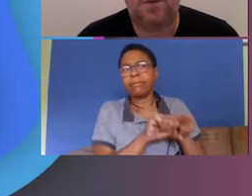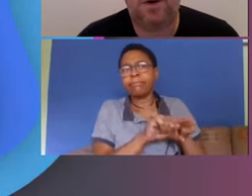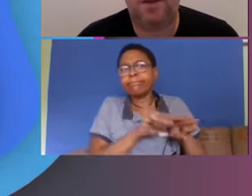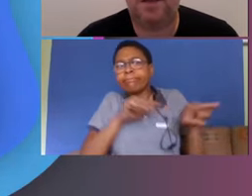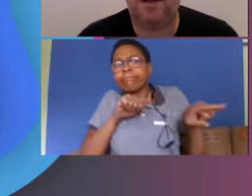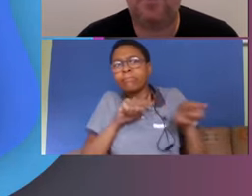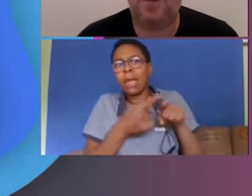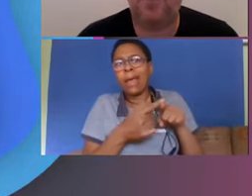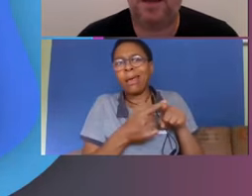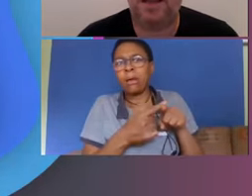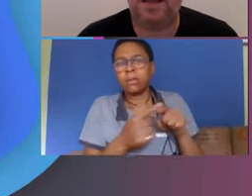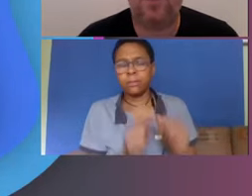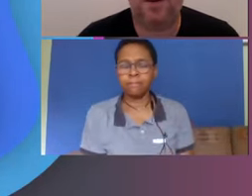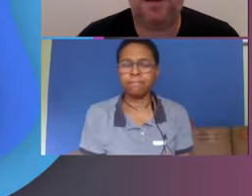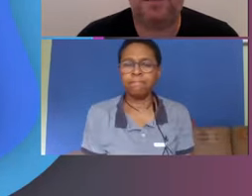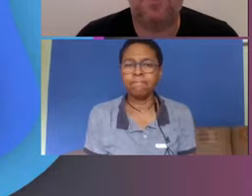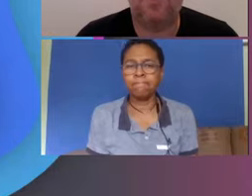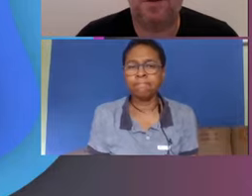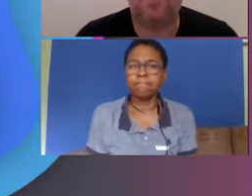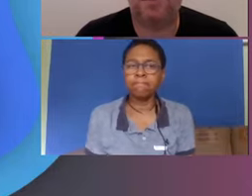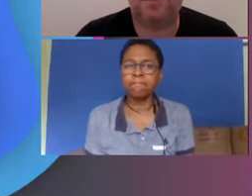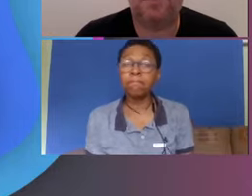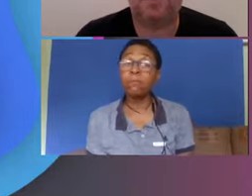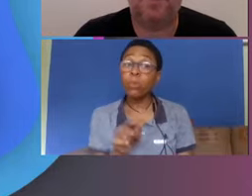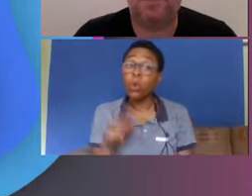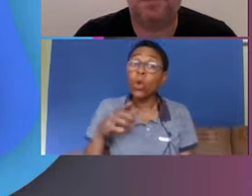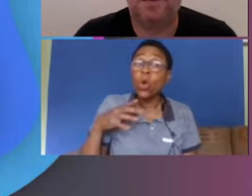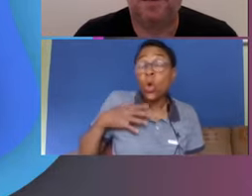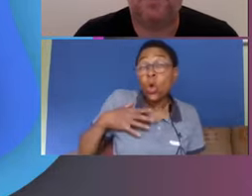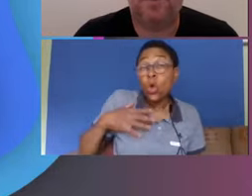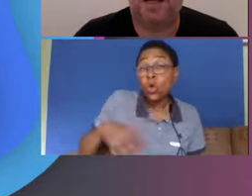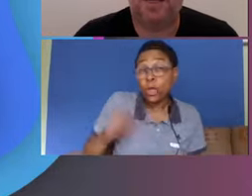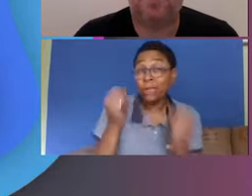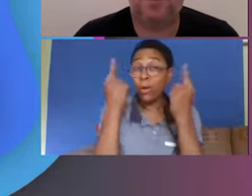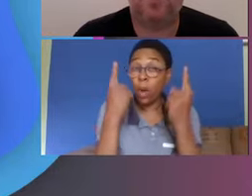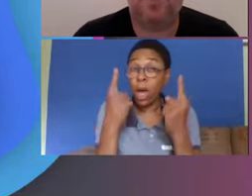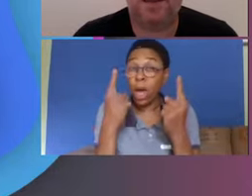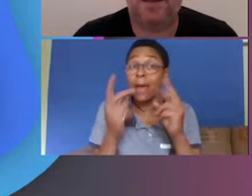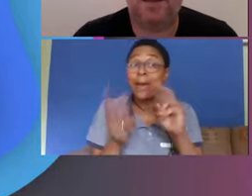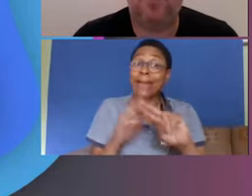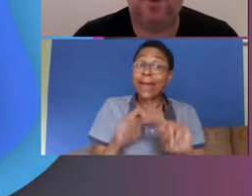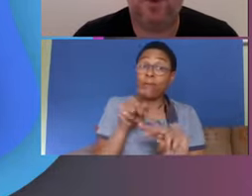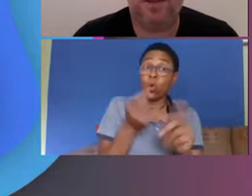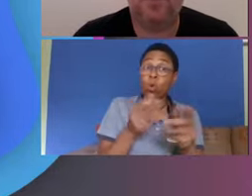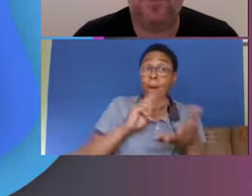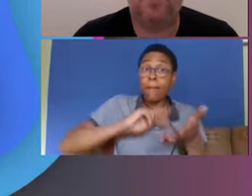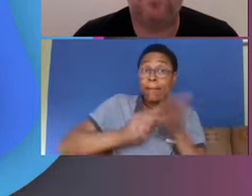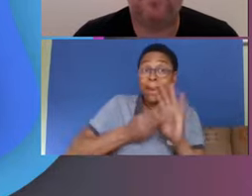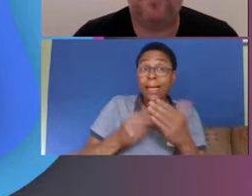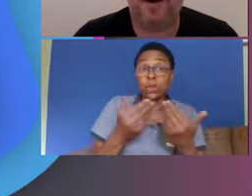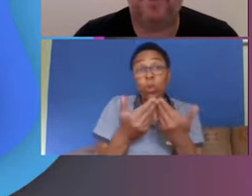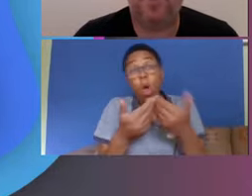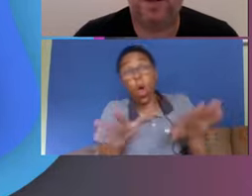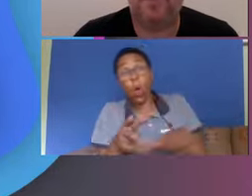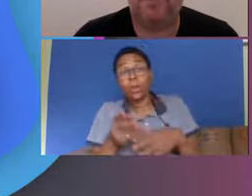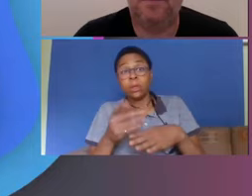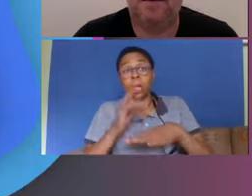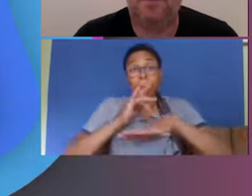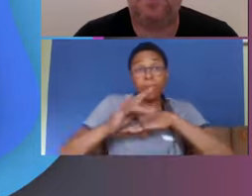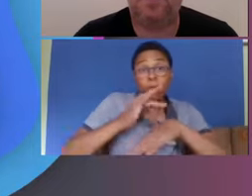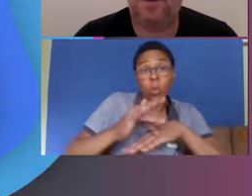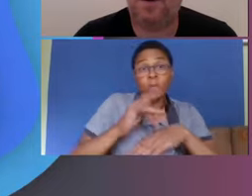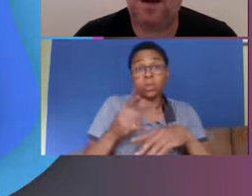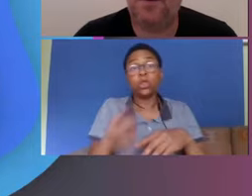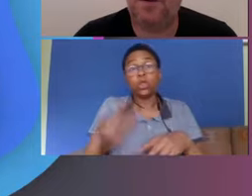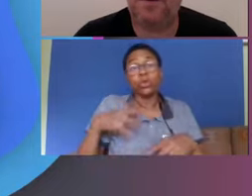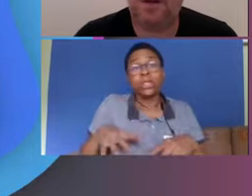It's worth noting that reopening requires a written risk assessment for anyone employing more than five employees